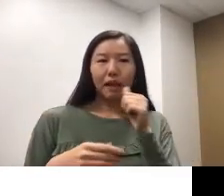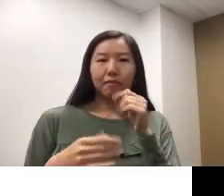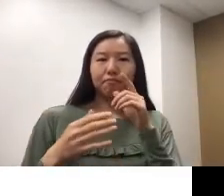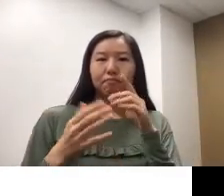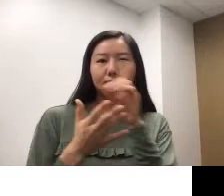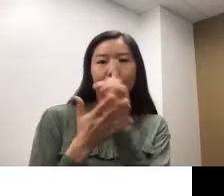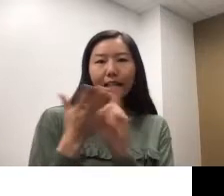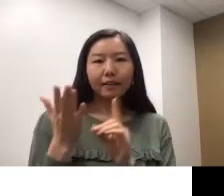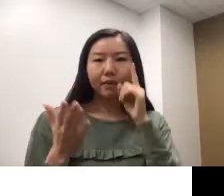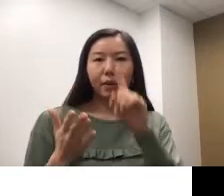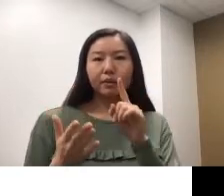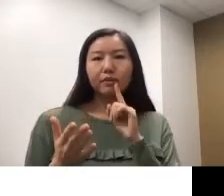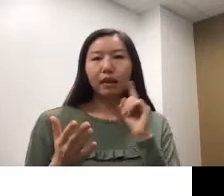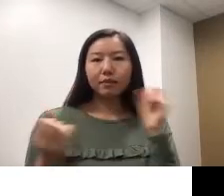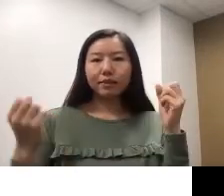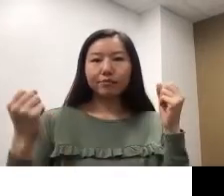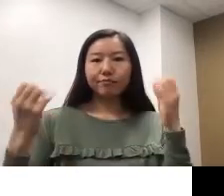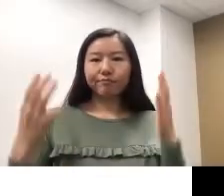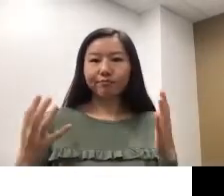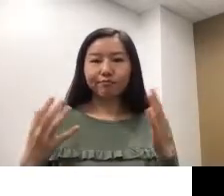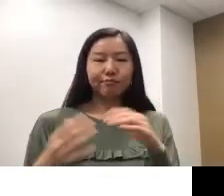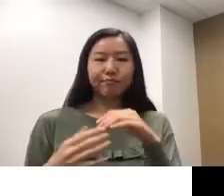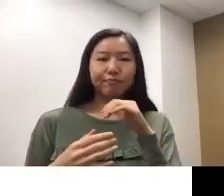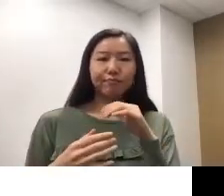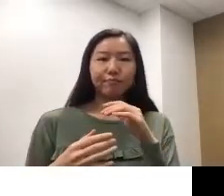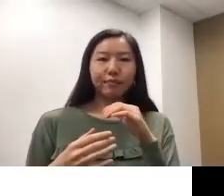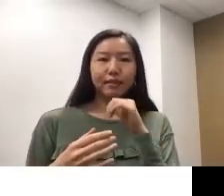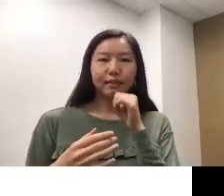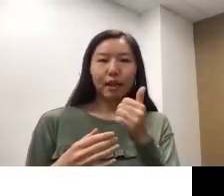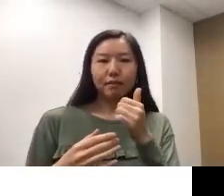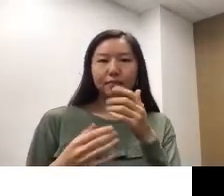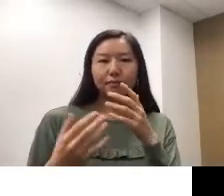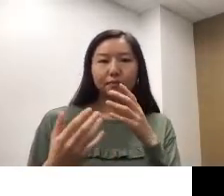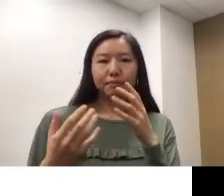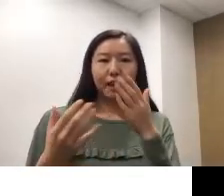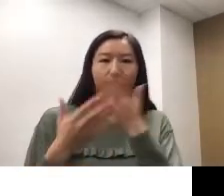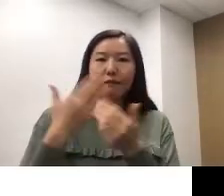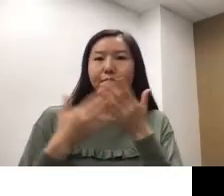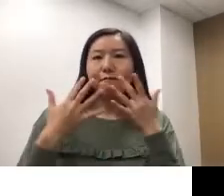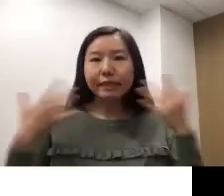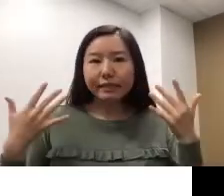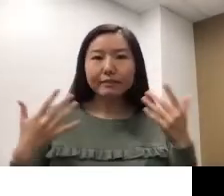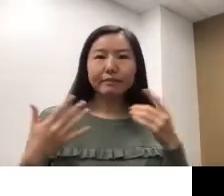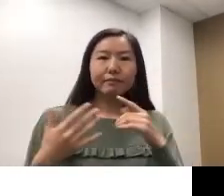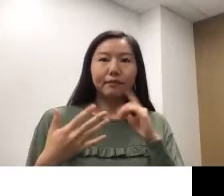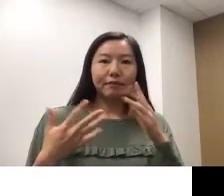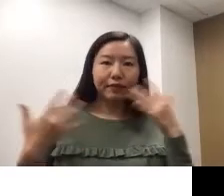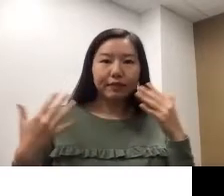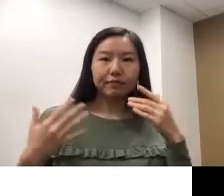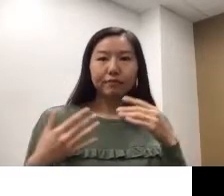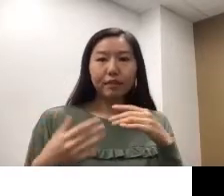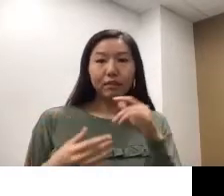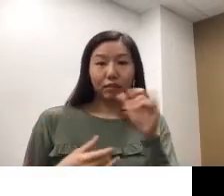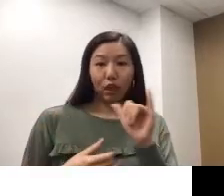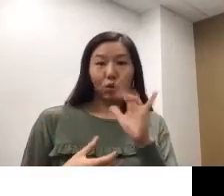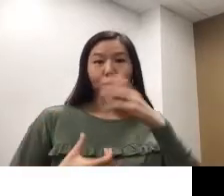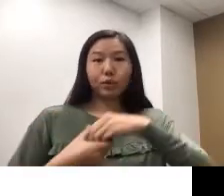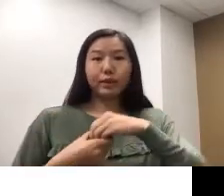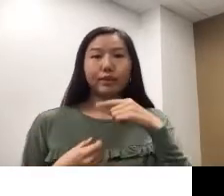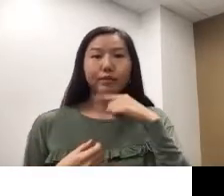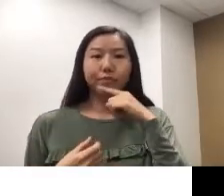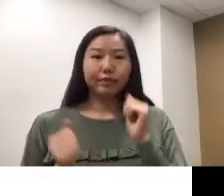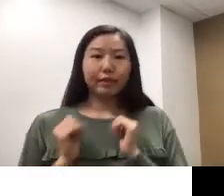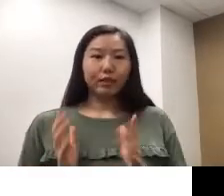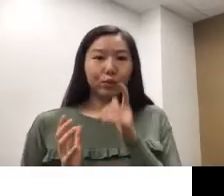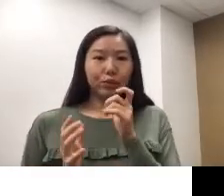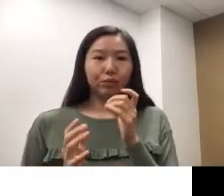standard and it was not designed specifically for deaf individuals, and it was